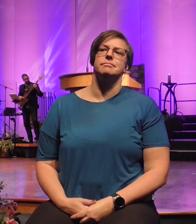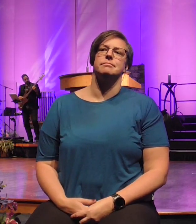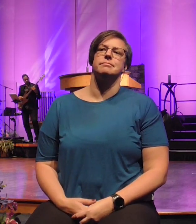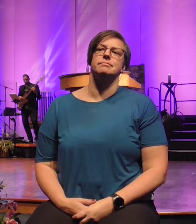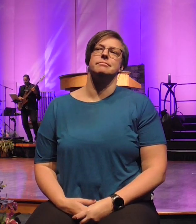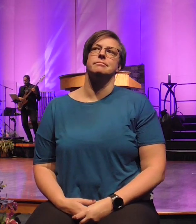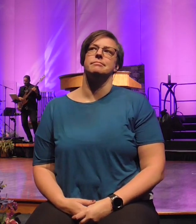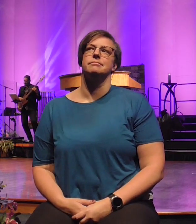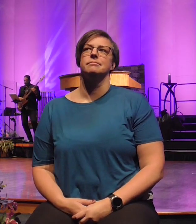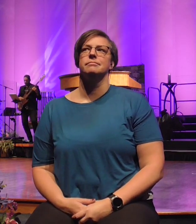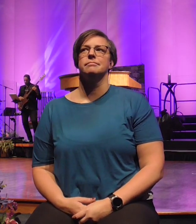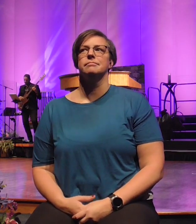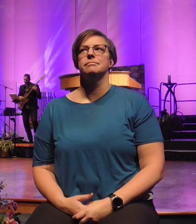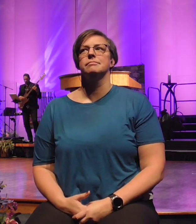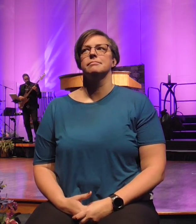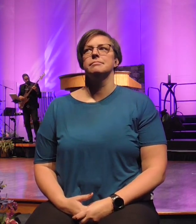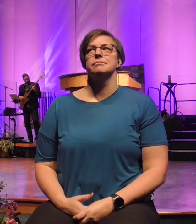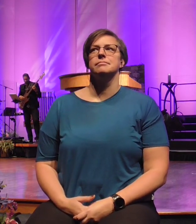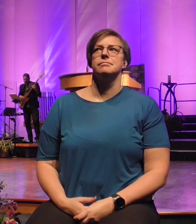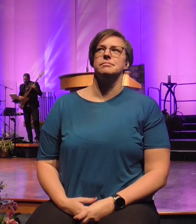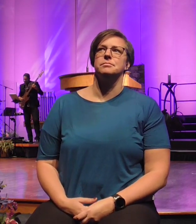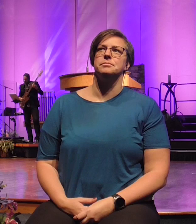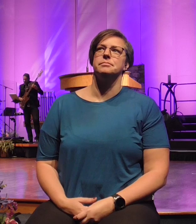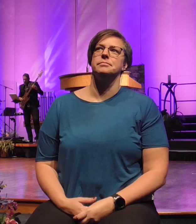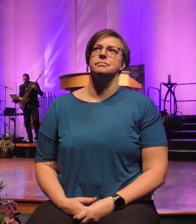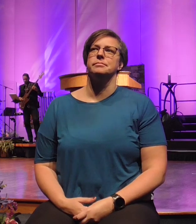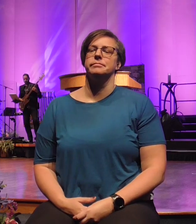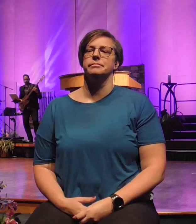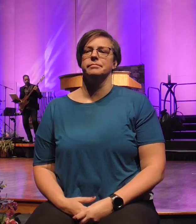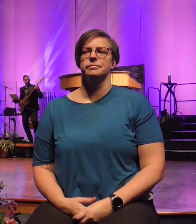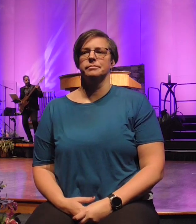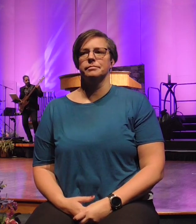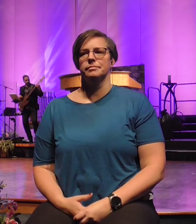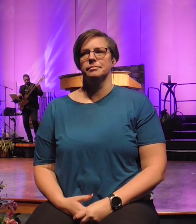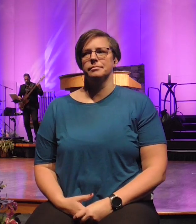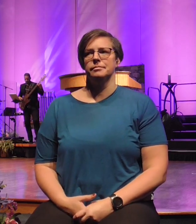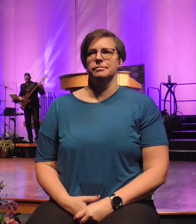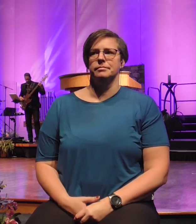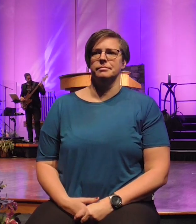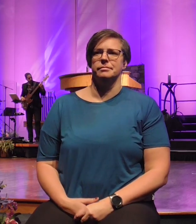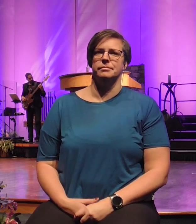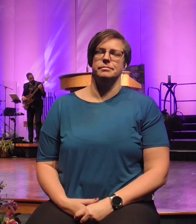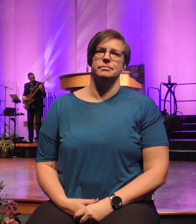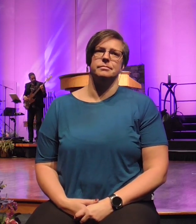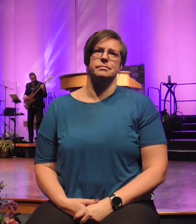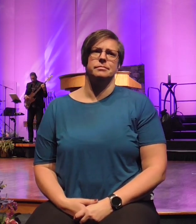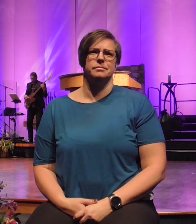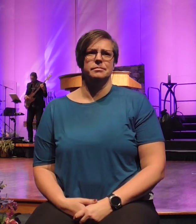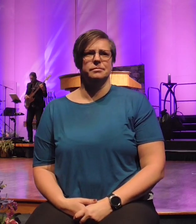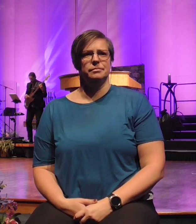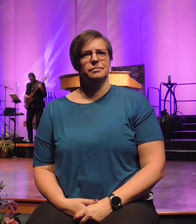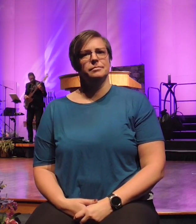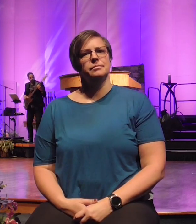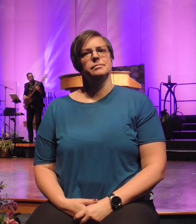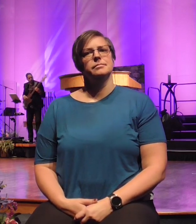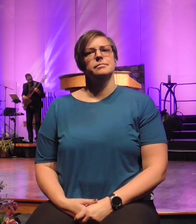Vishachanti Betocham Vasuli Migdash